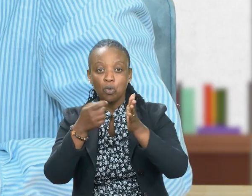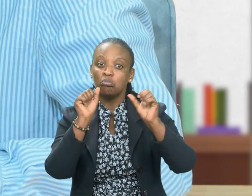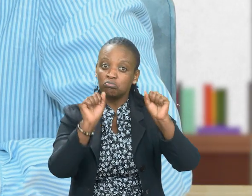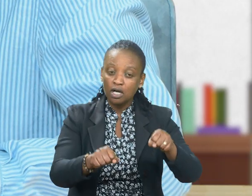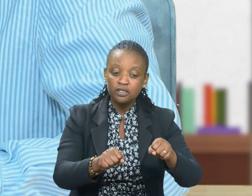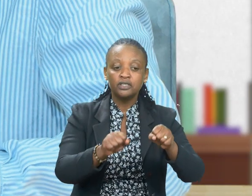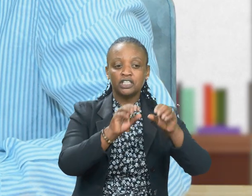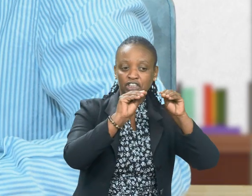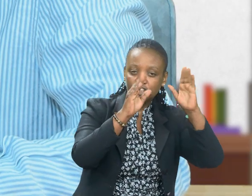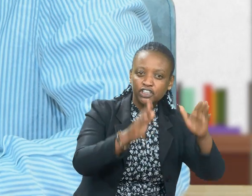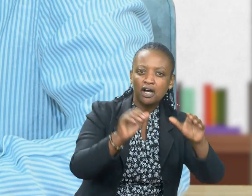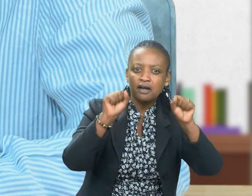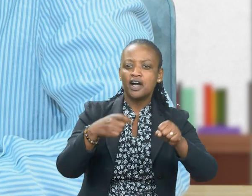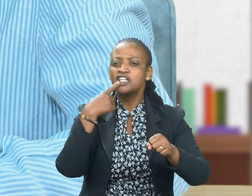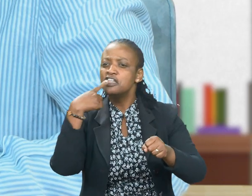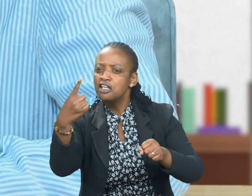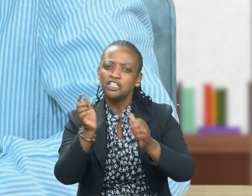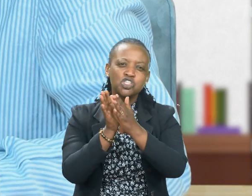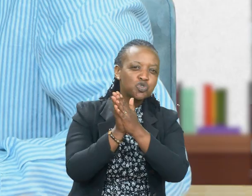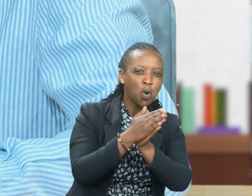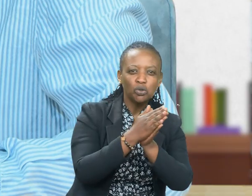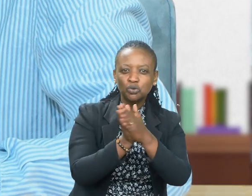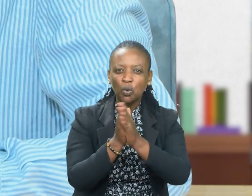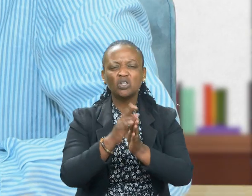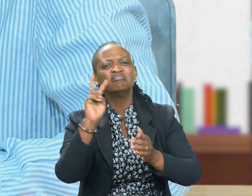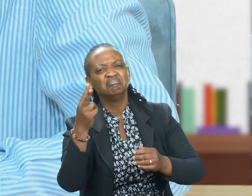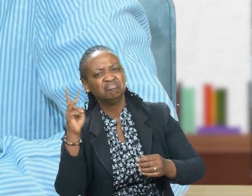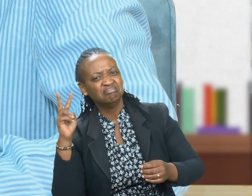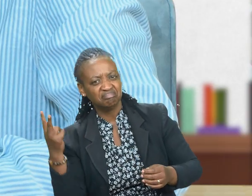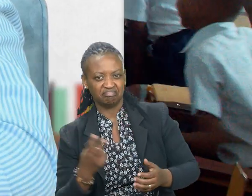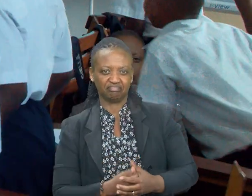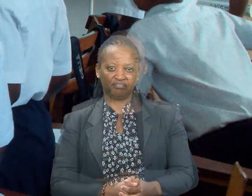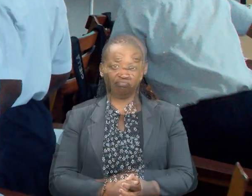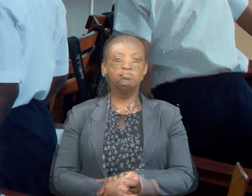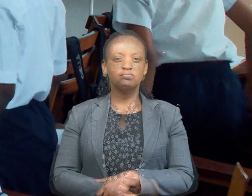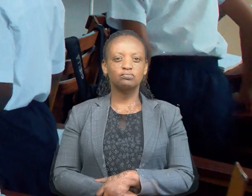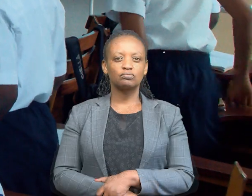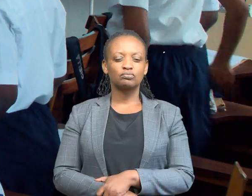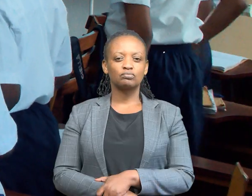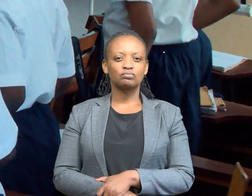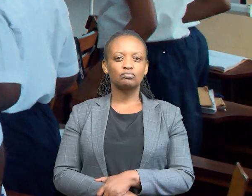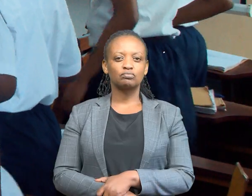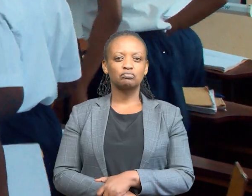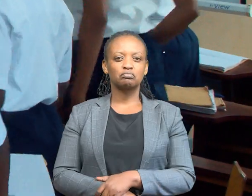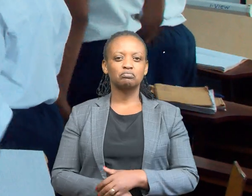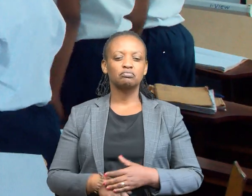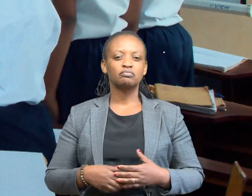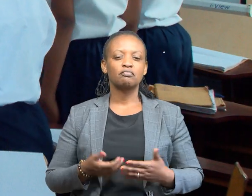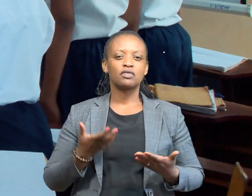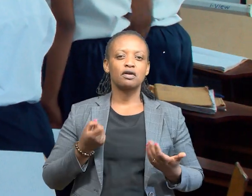video, a teacher can tell a story, and so on. Penguins,